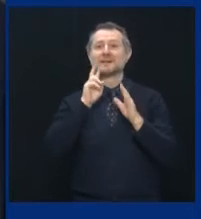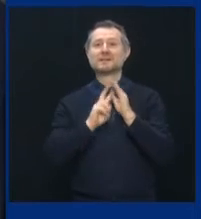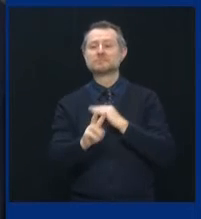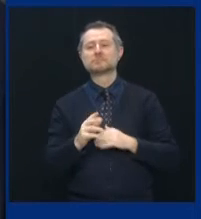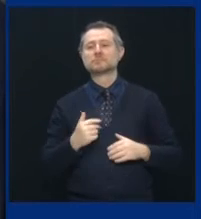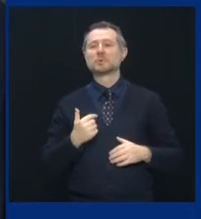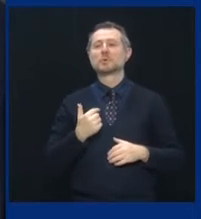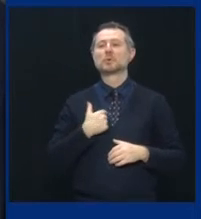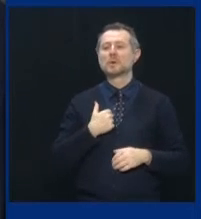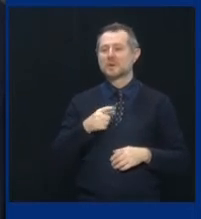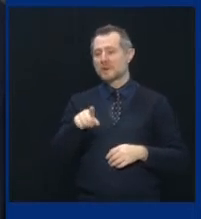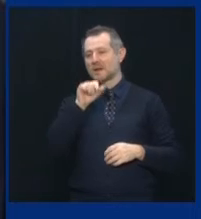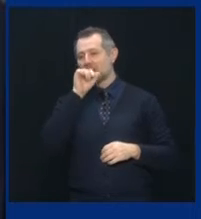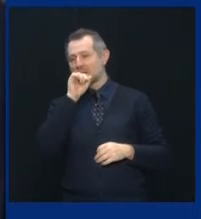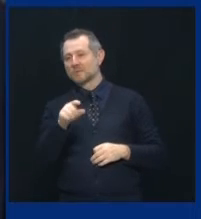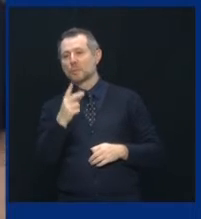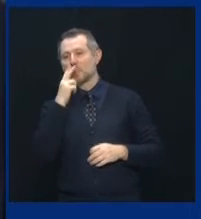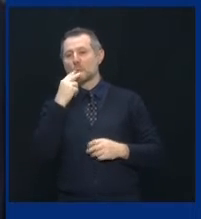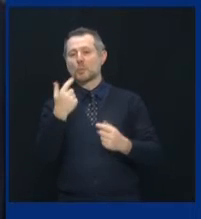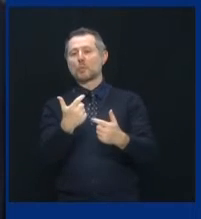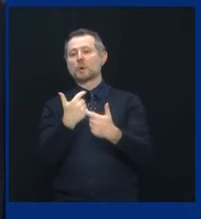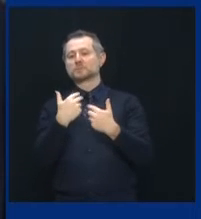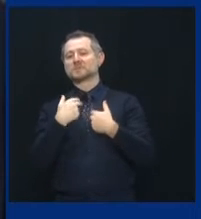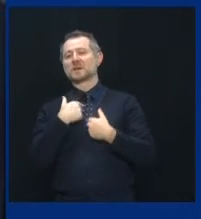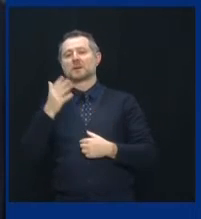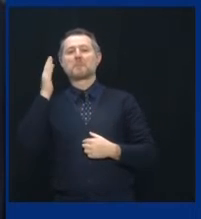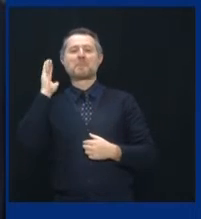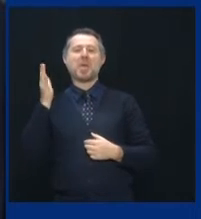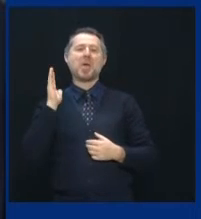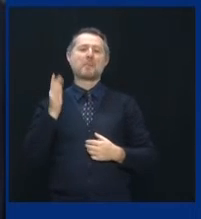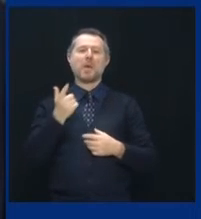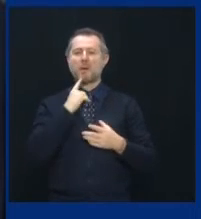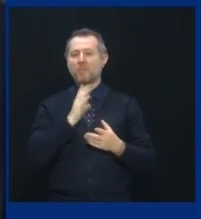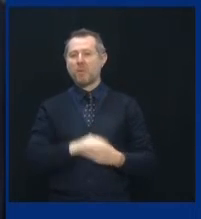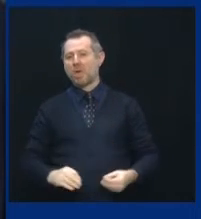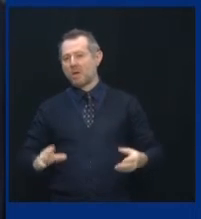to my speeches and remarks, Dan, so it's going to be very good.